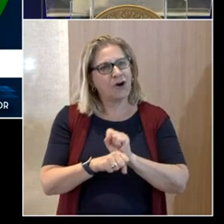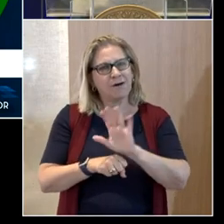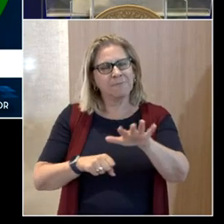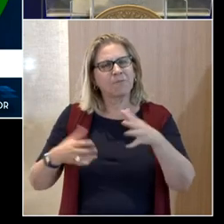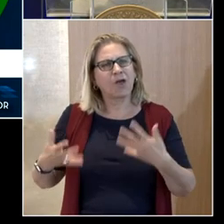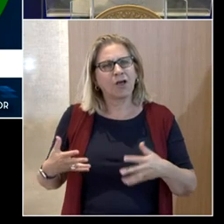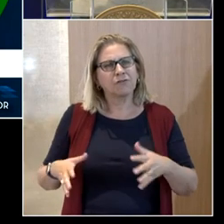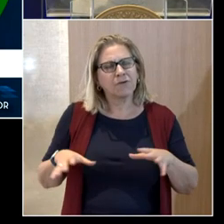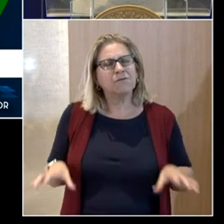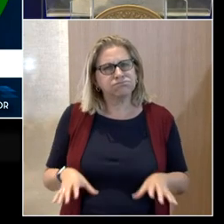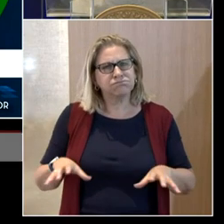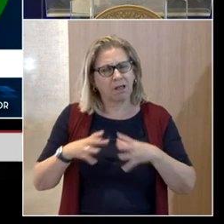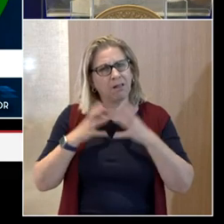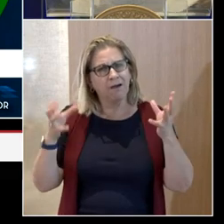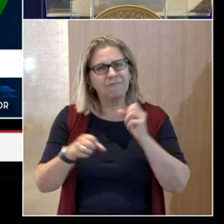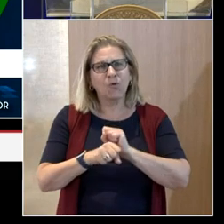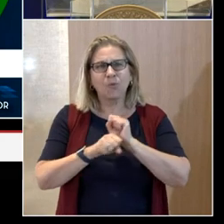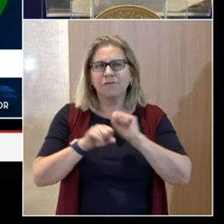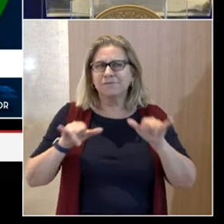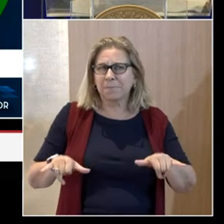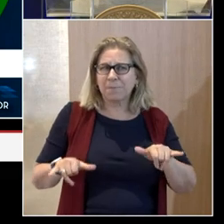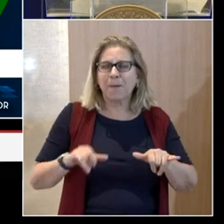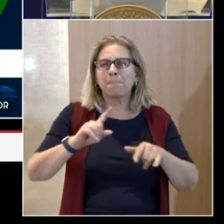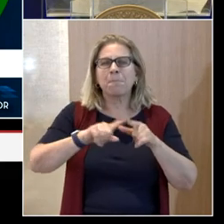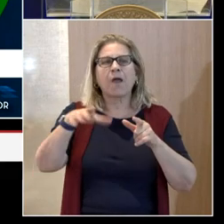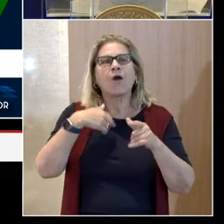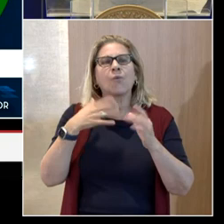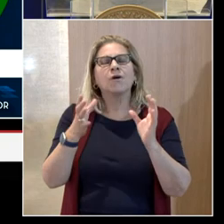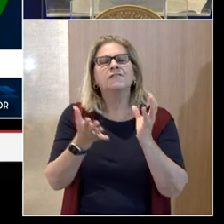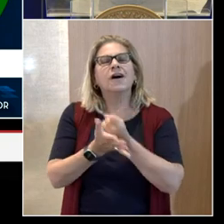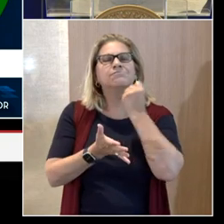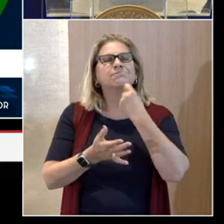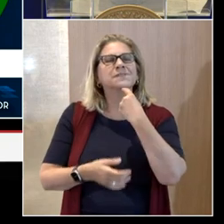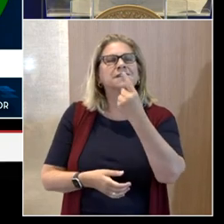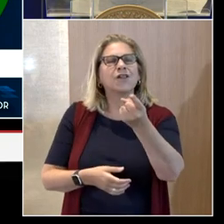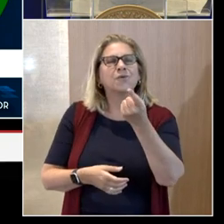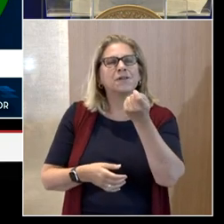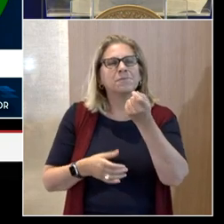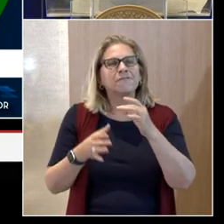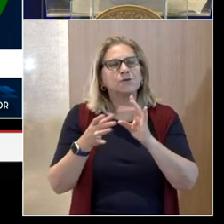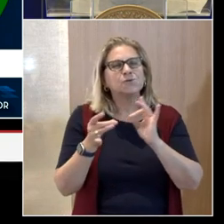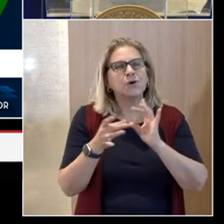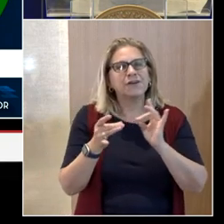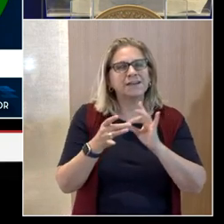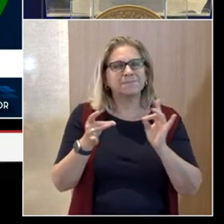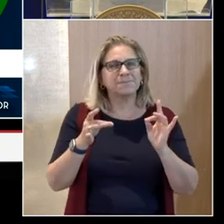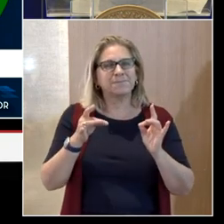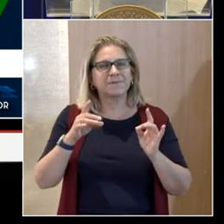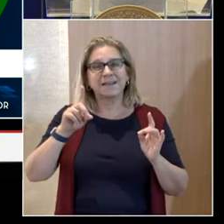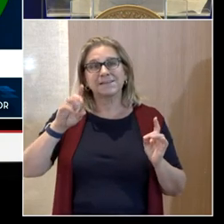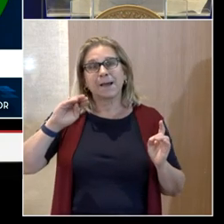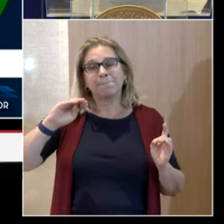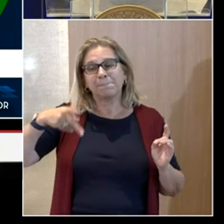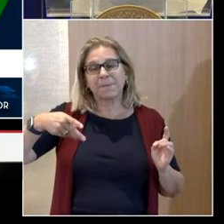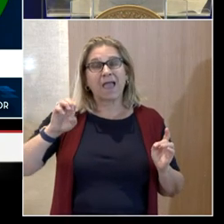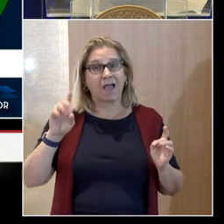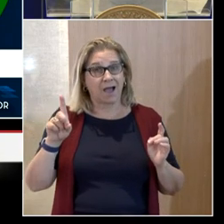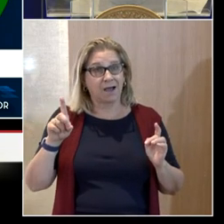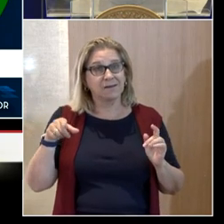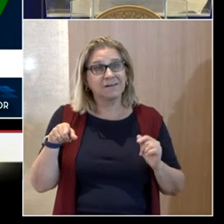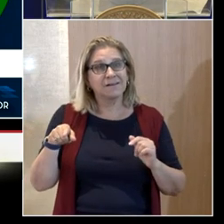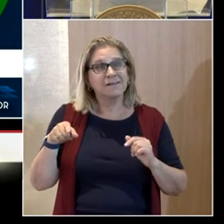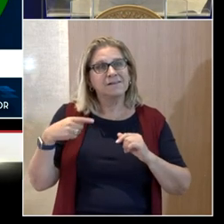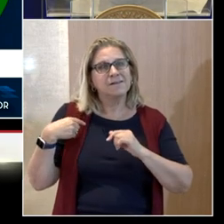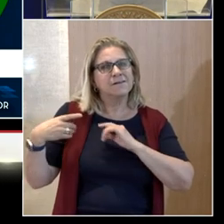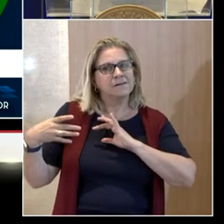And I want to share a bit with you what the team at DEMPED is already advancing and making progress to